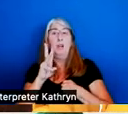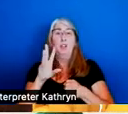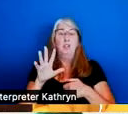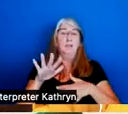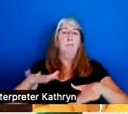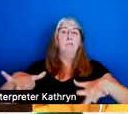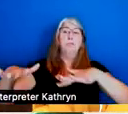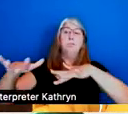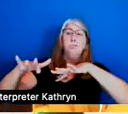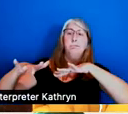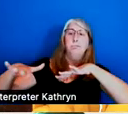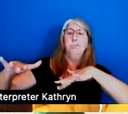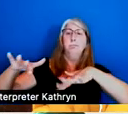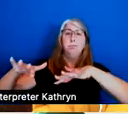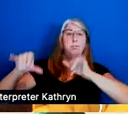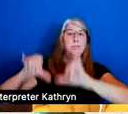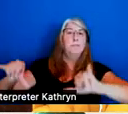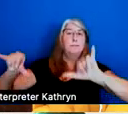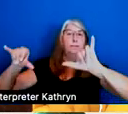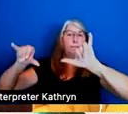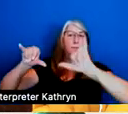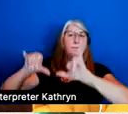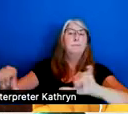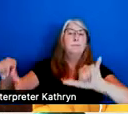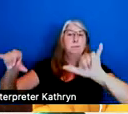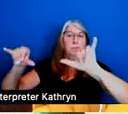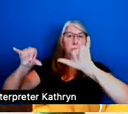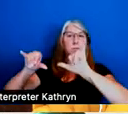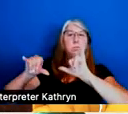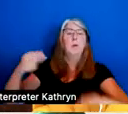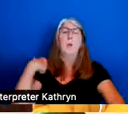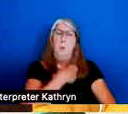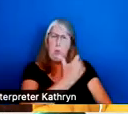and unmoved. May we know